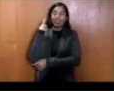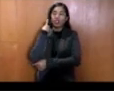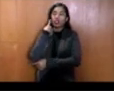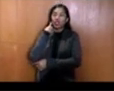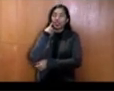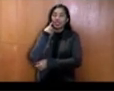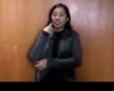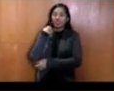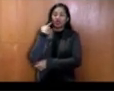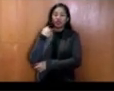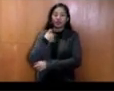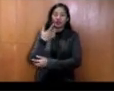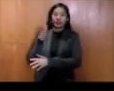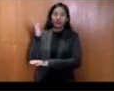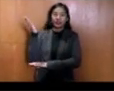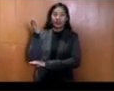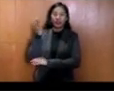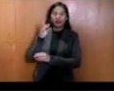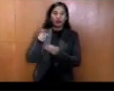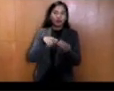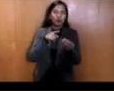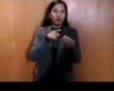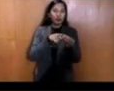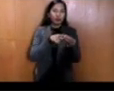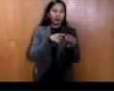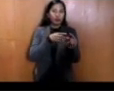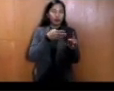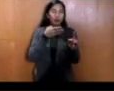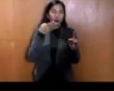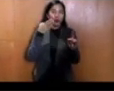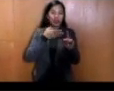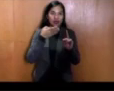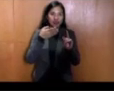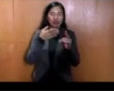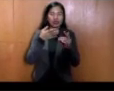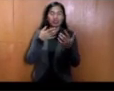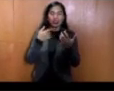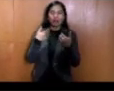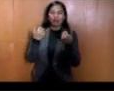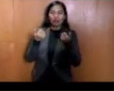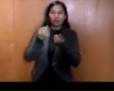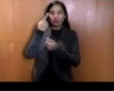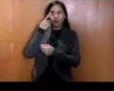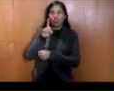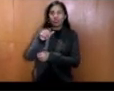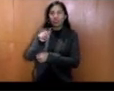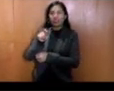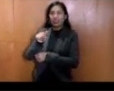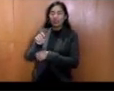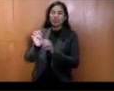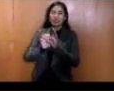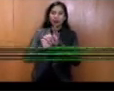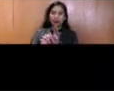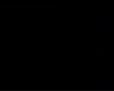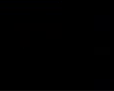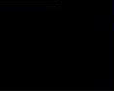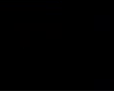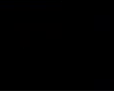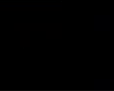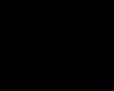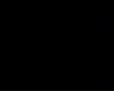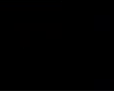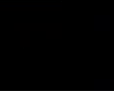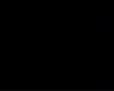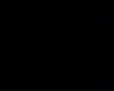I alluded to the biases that may be present in data and models. So for example, geographic disparities in data